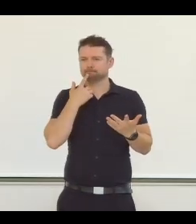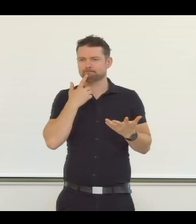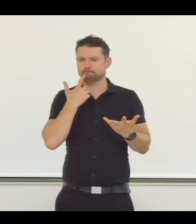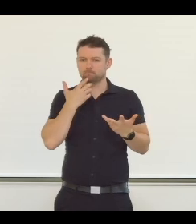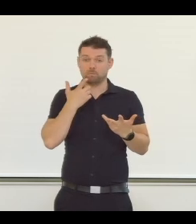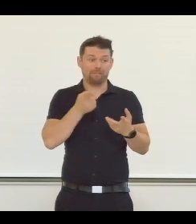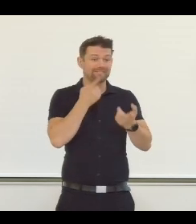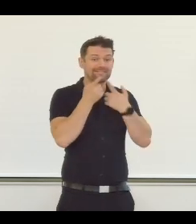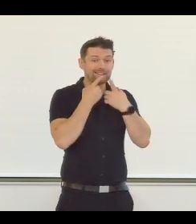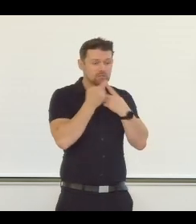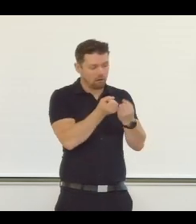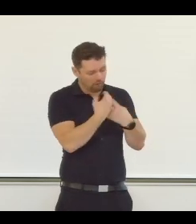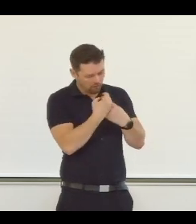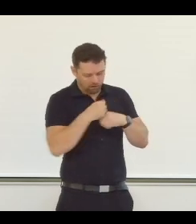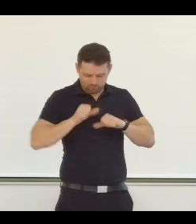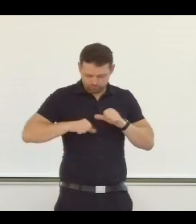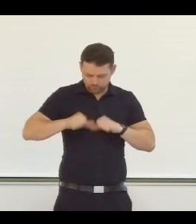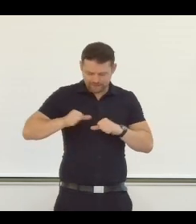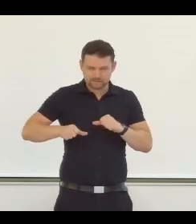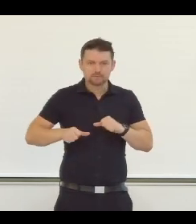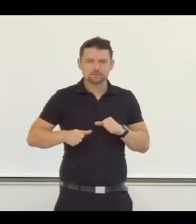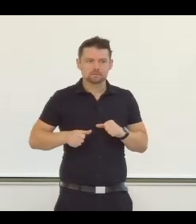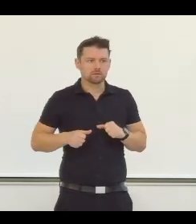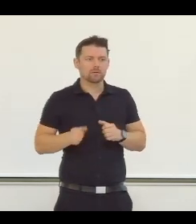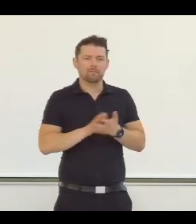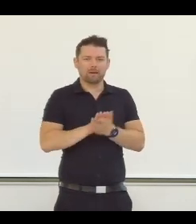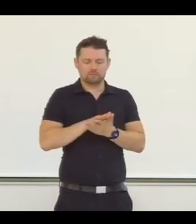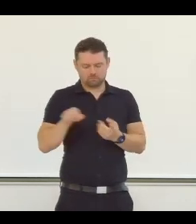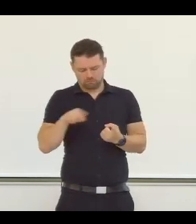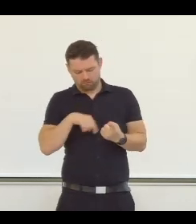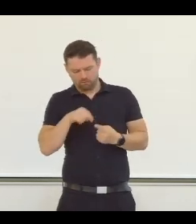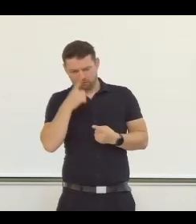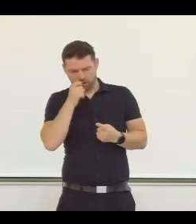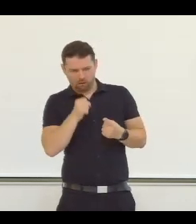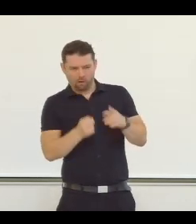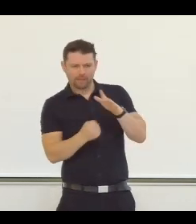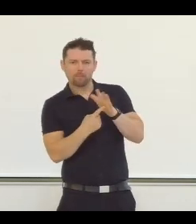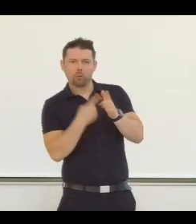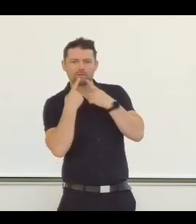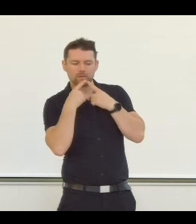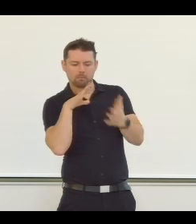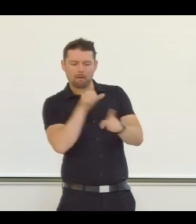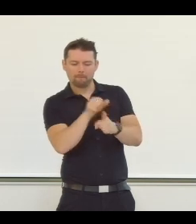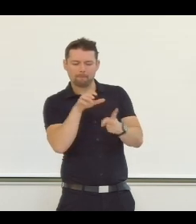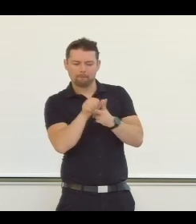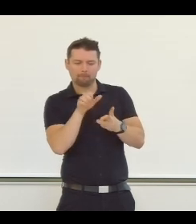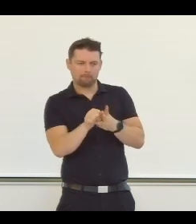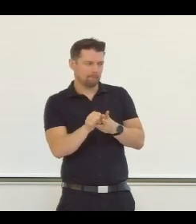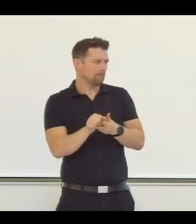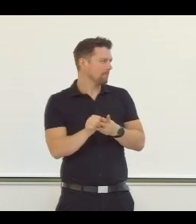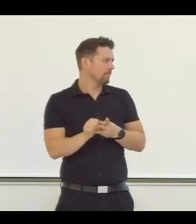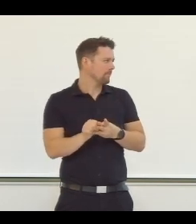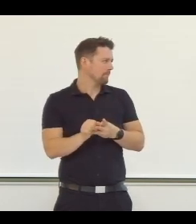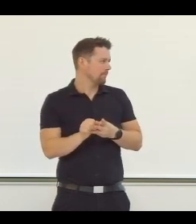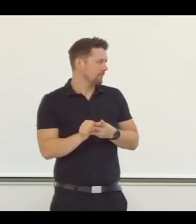process the data and present it to the crew so they can grasp the important information very quickly. And then what does the crew need? I